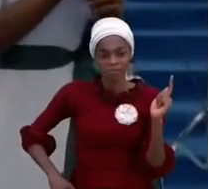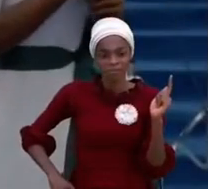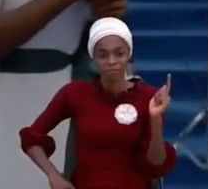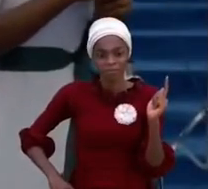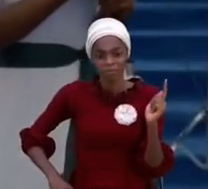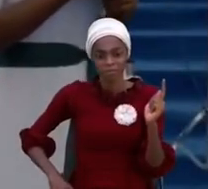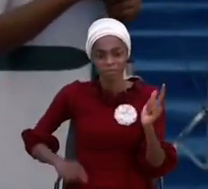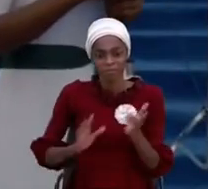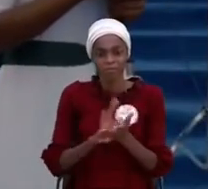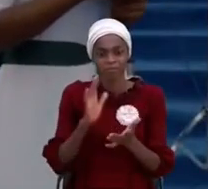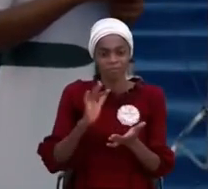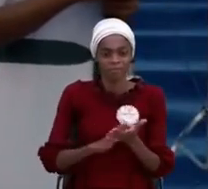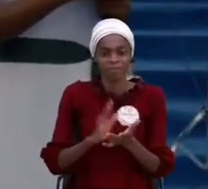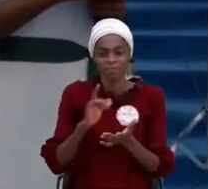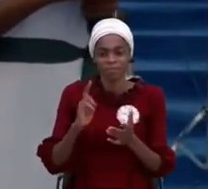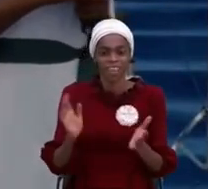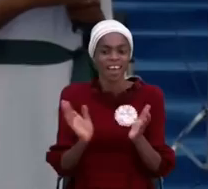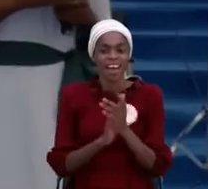glory, glory,